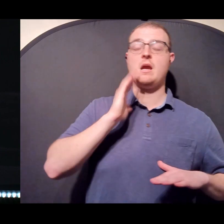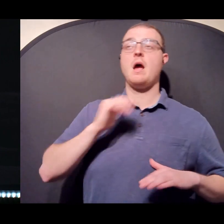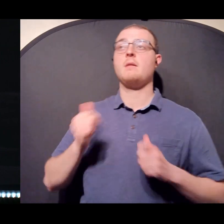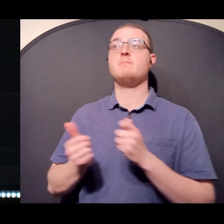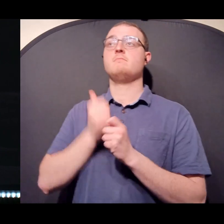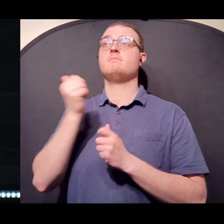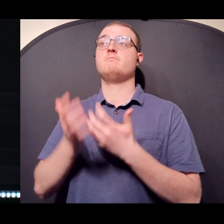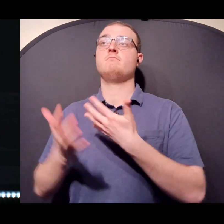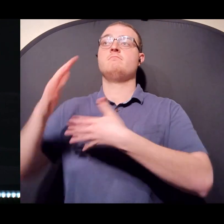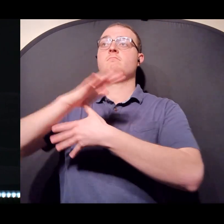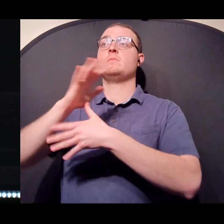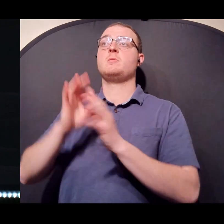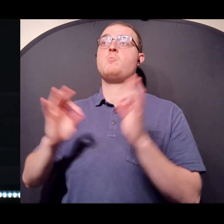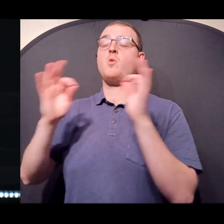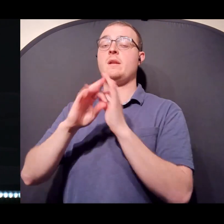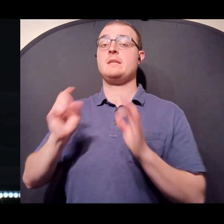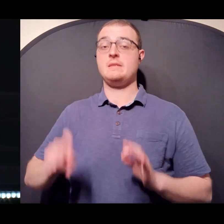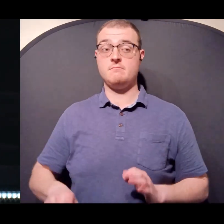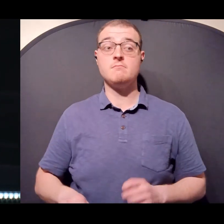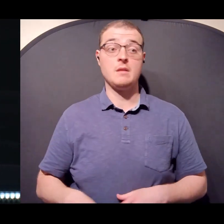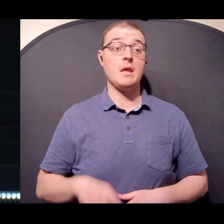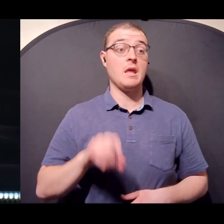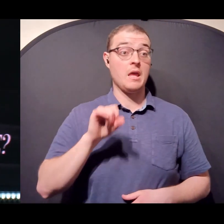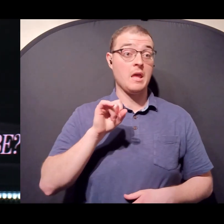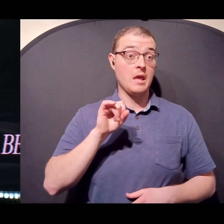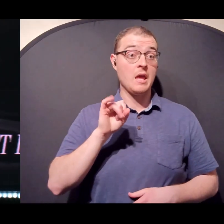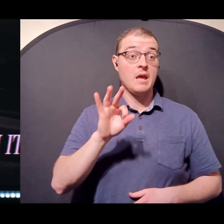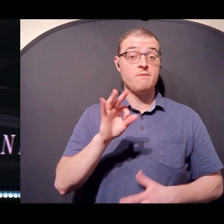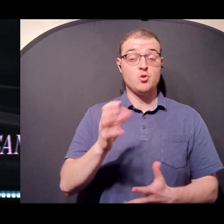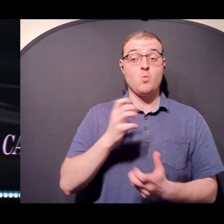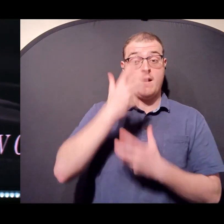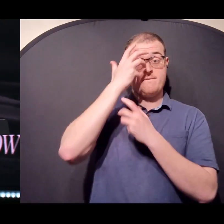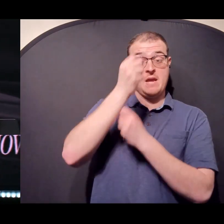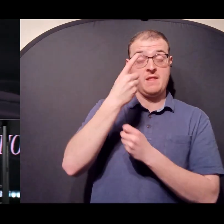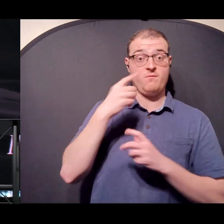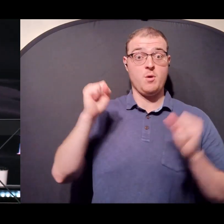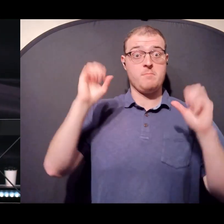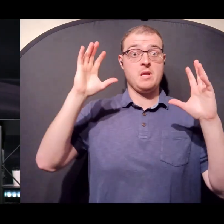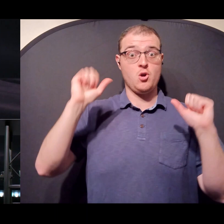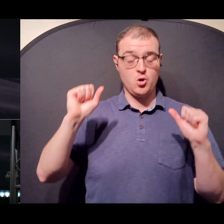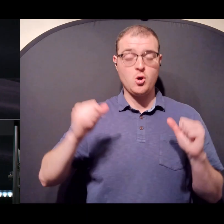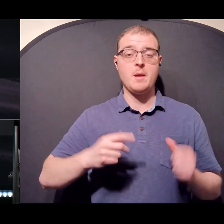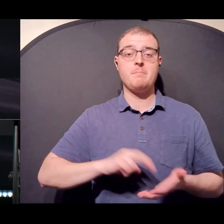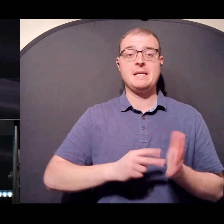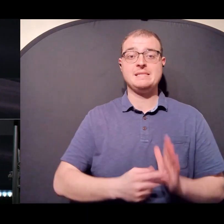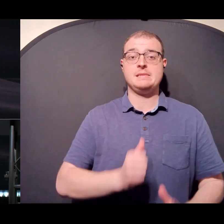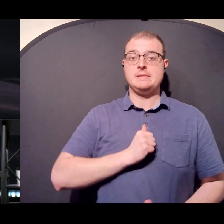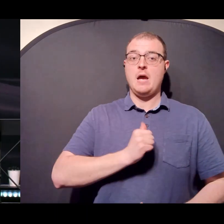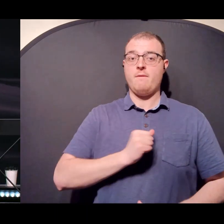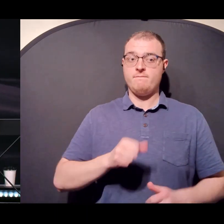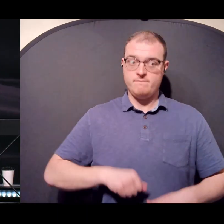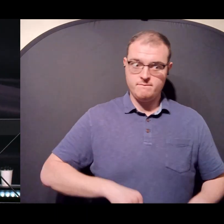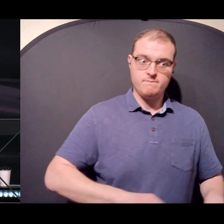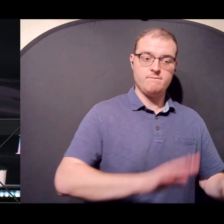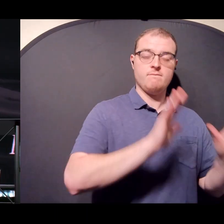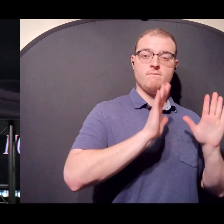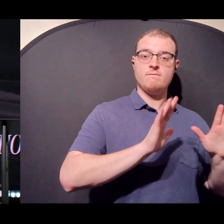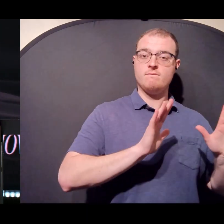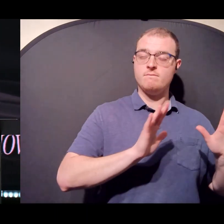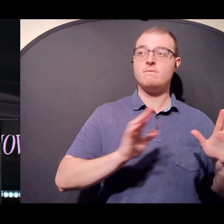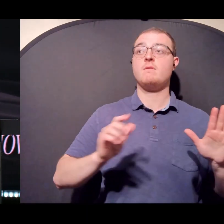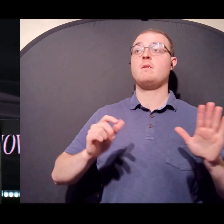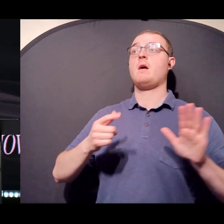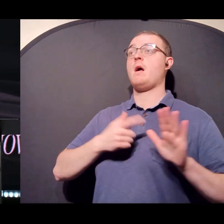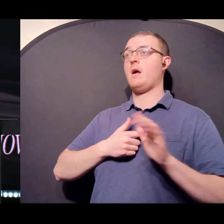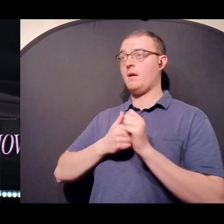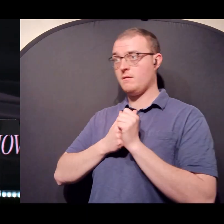important. There comes a point where the faith required to get you to your miracle, because I want faith for a miracle, but if I'm gonna get there, there's a